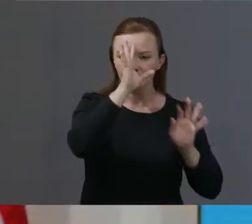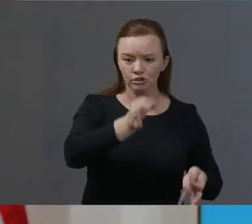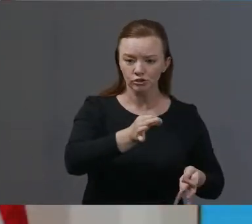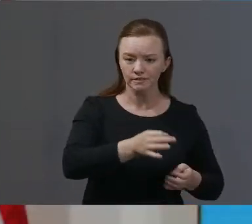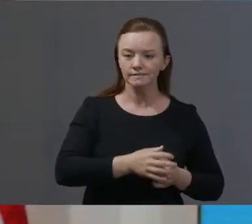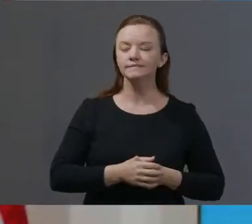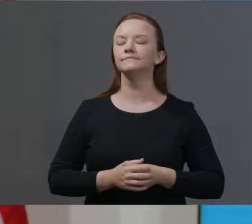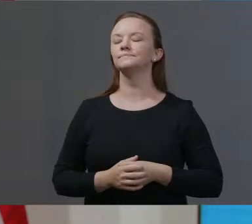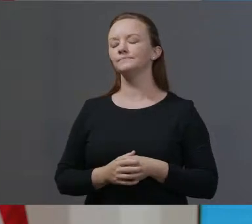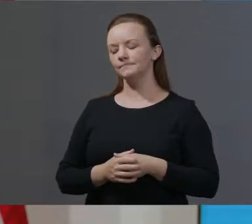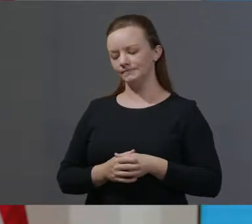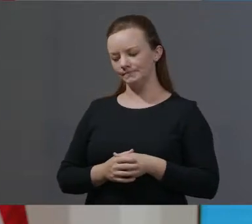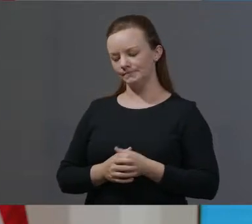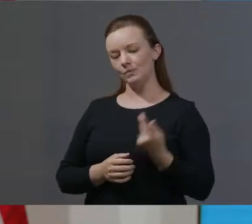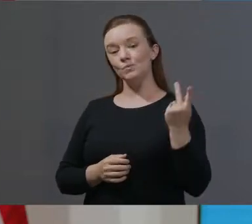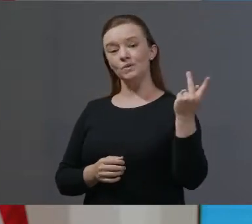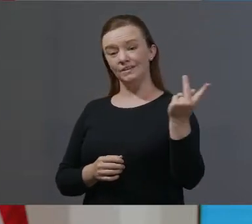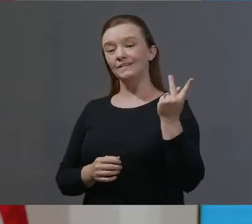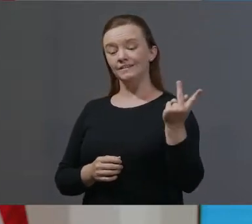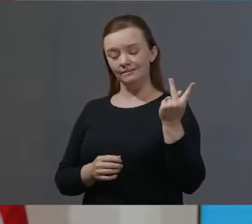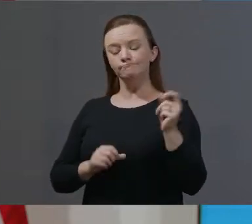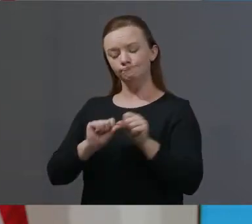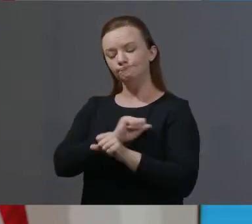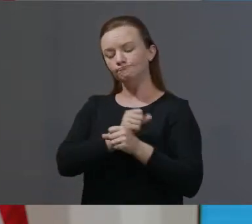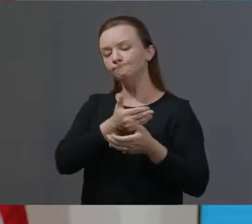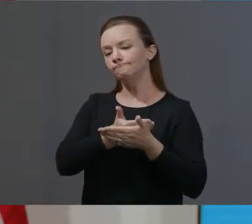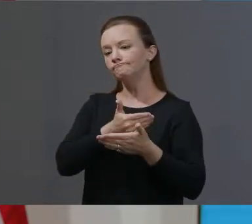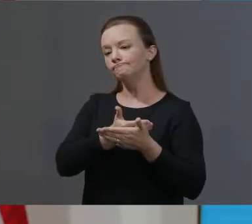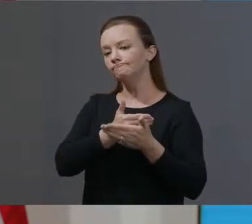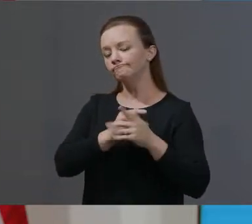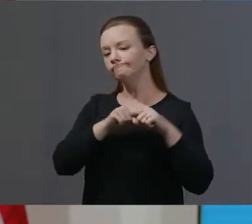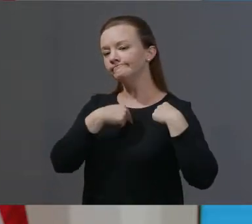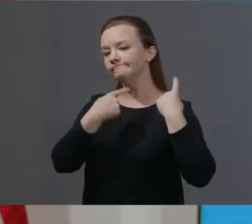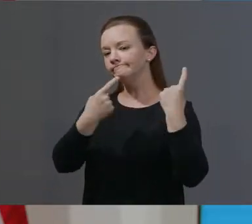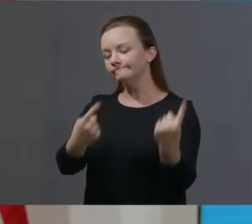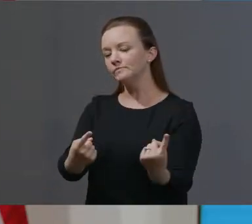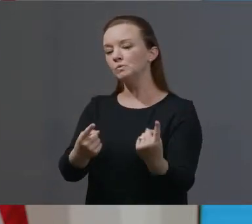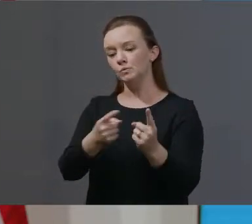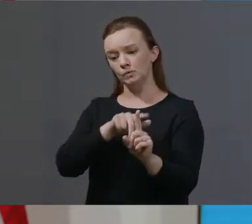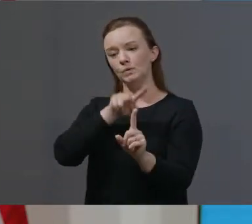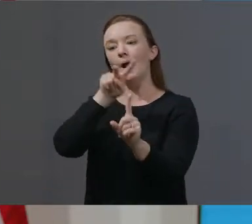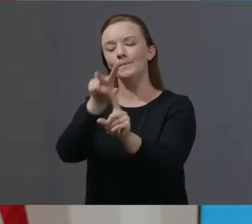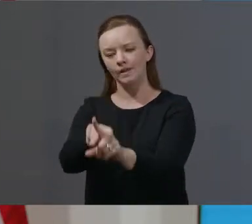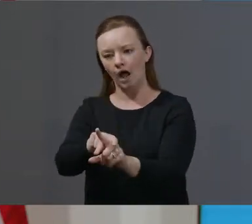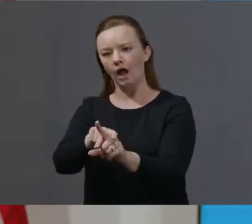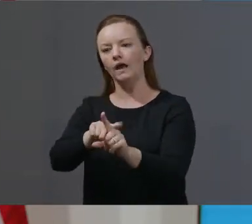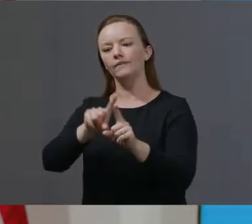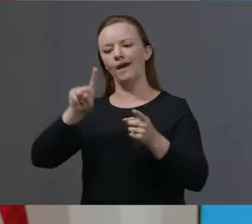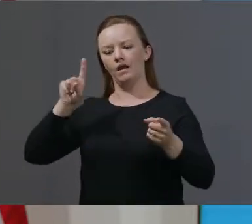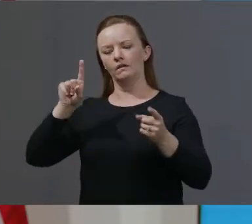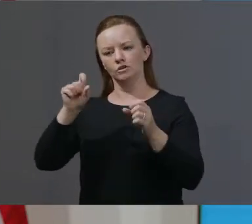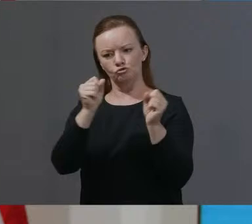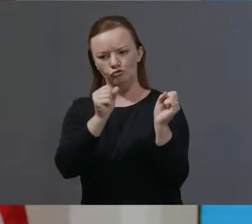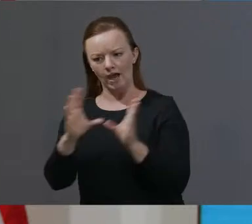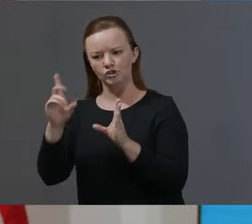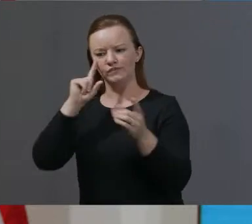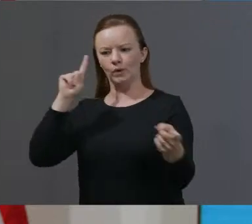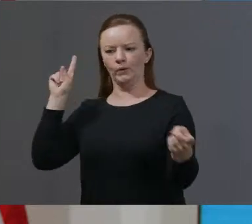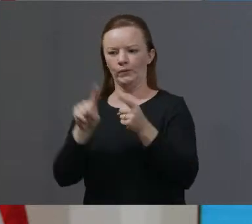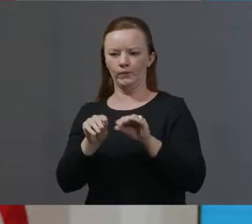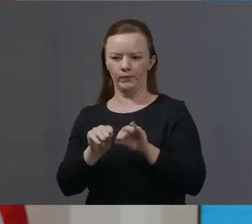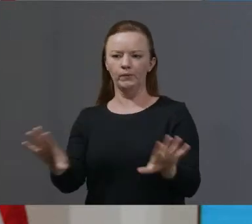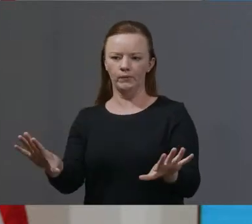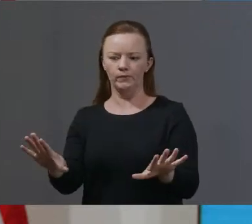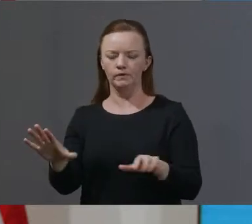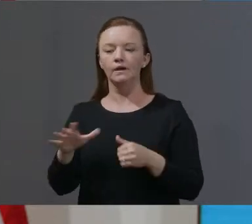very closely together to implement the mitigation strategies, and hopefully today you see we're strengthening them. So we will